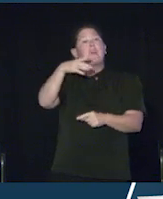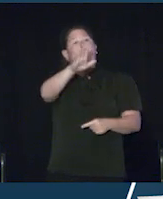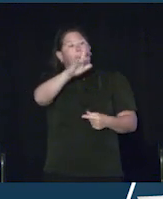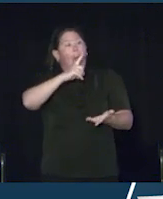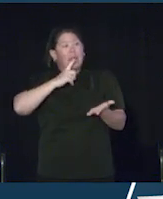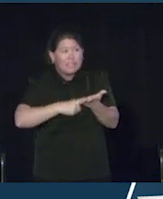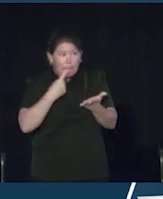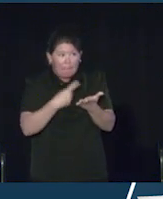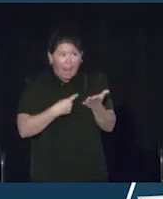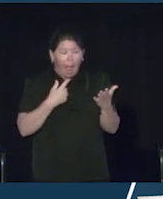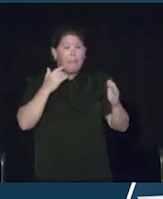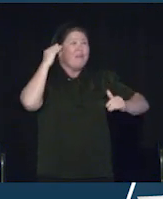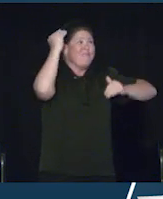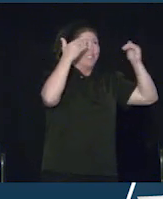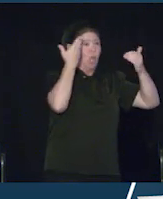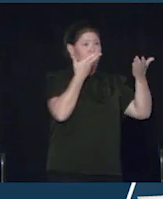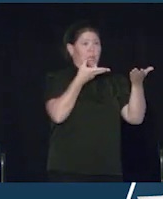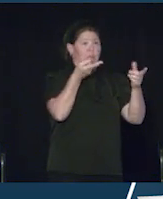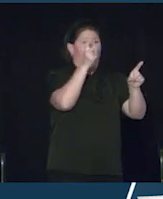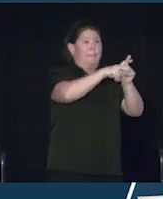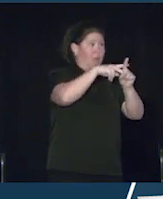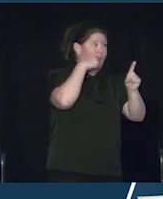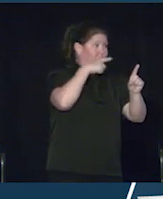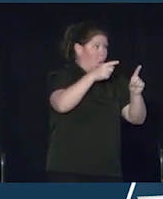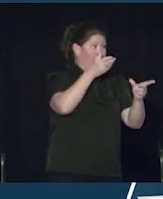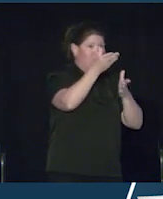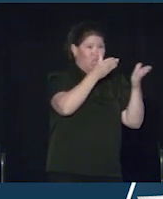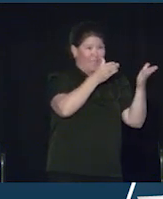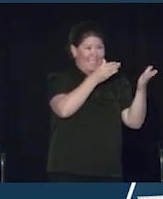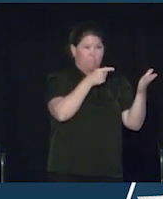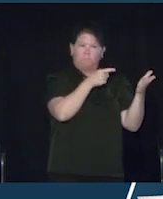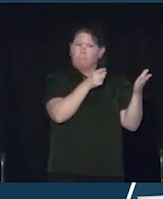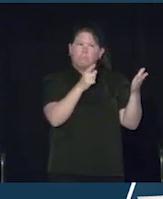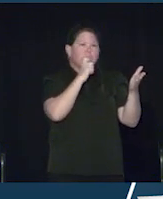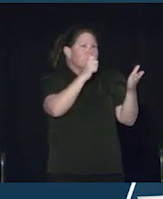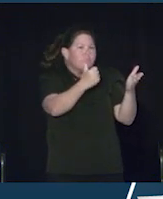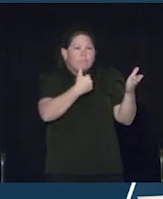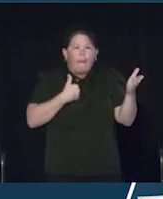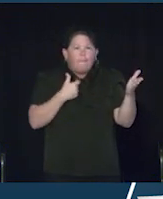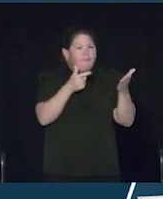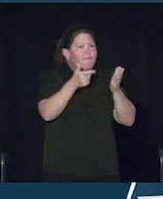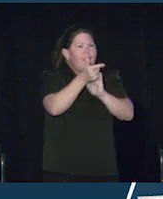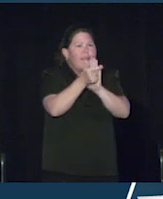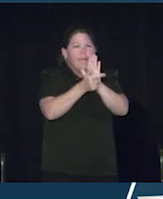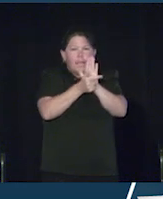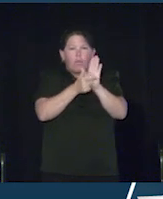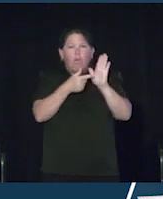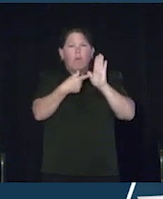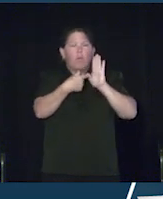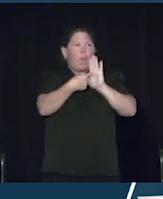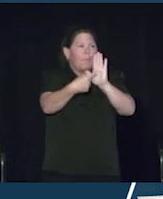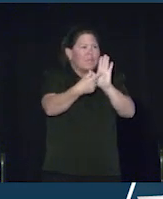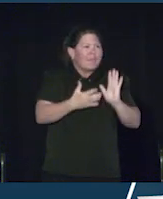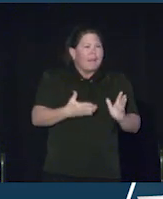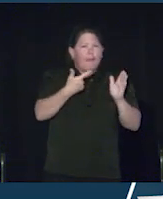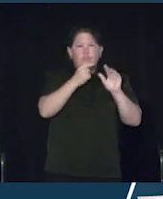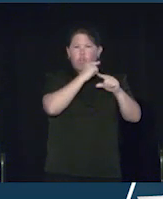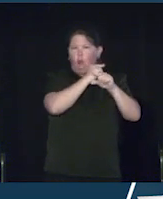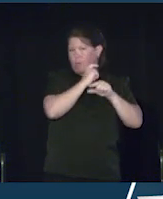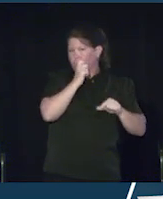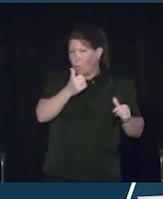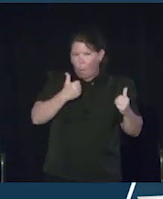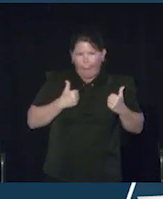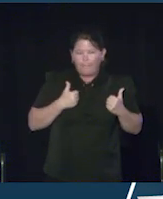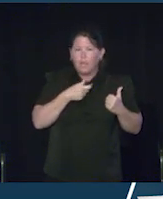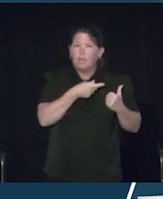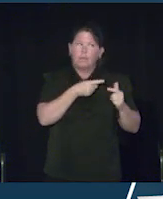who apply for services don't have a legal representative, but may not be able to actually sign the application. They can mark